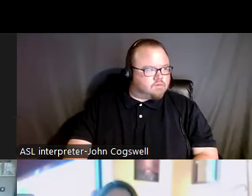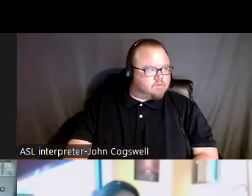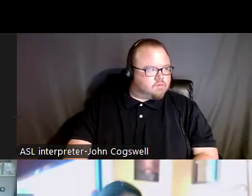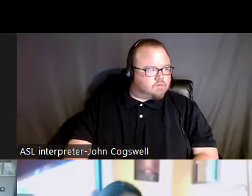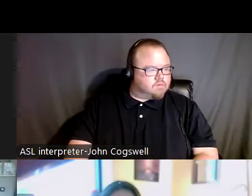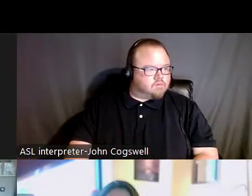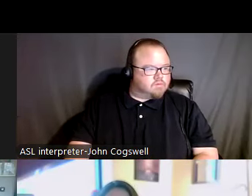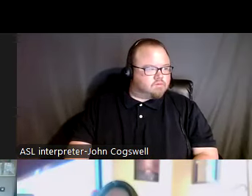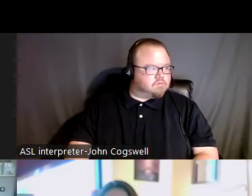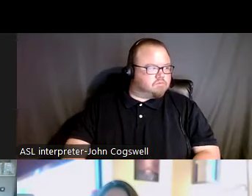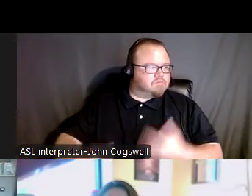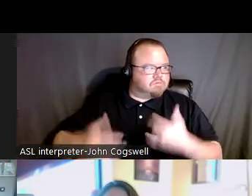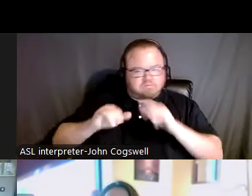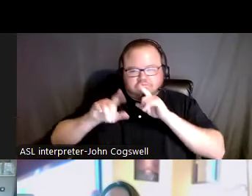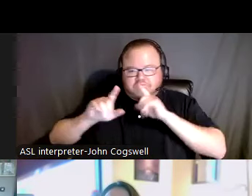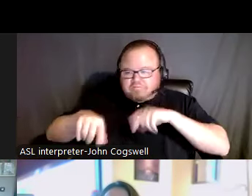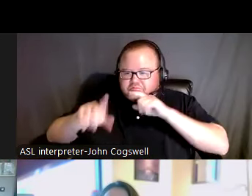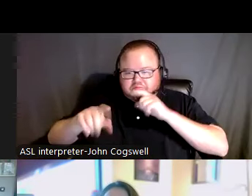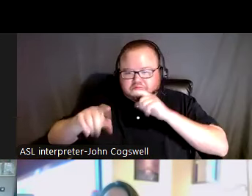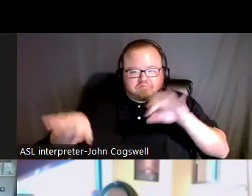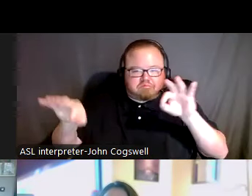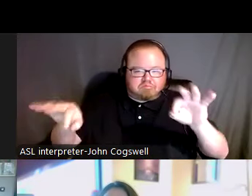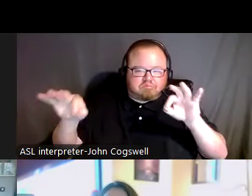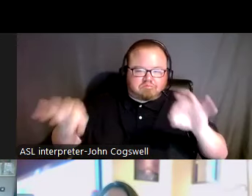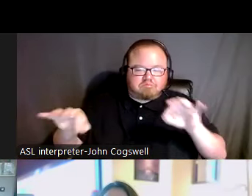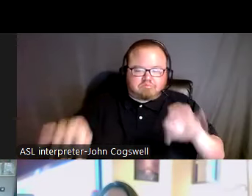We still got responses coming in. That's great.